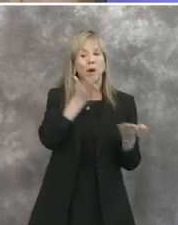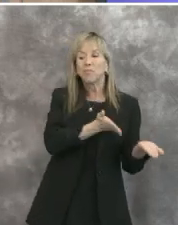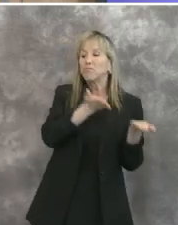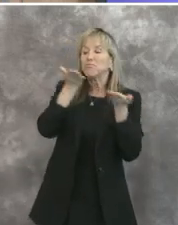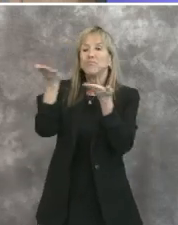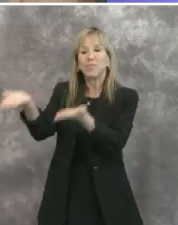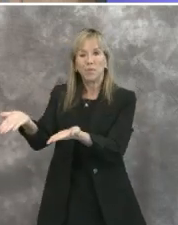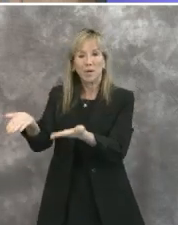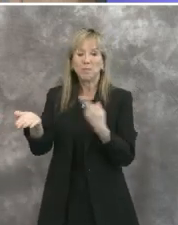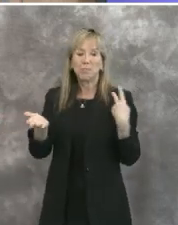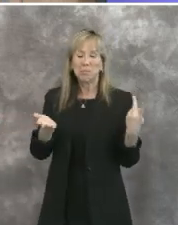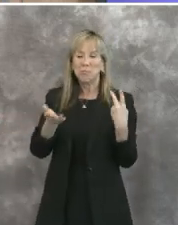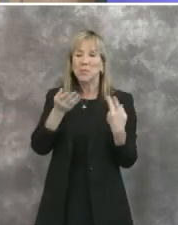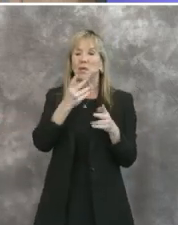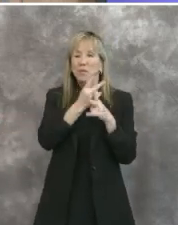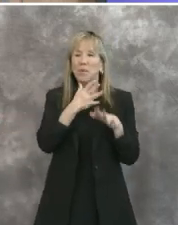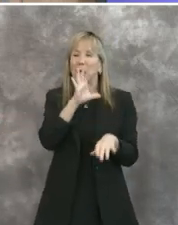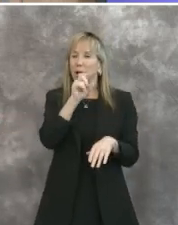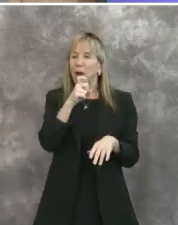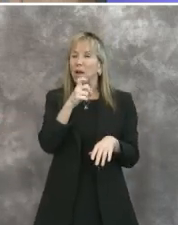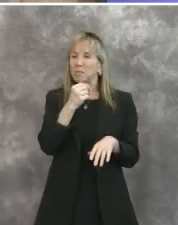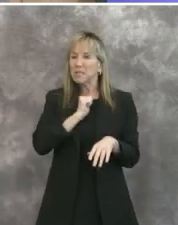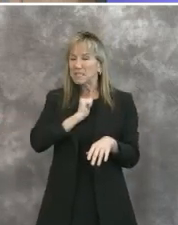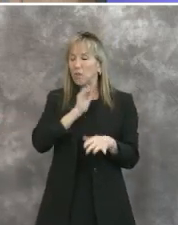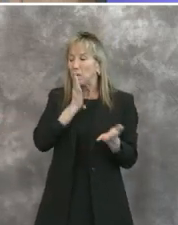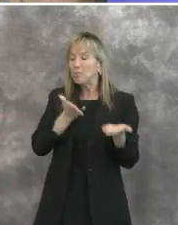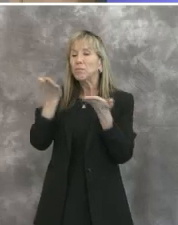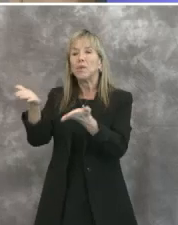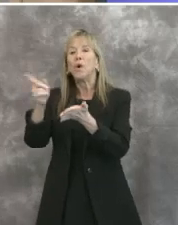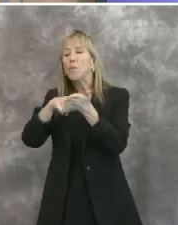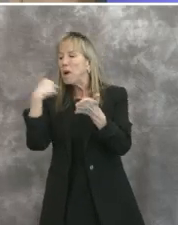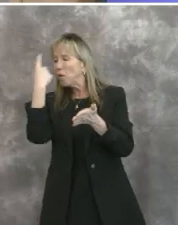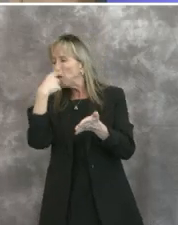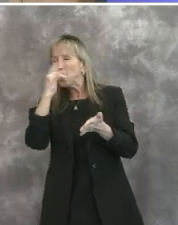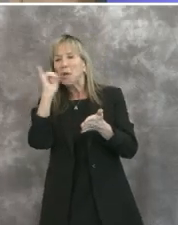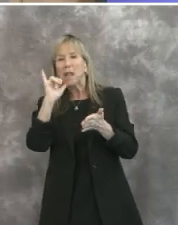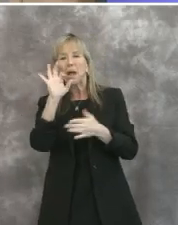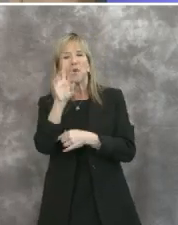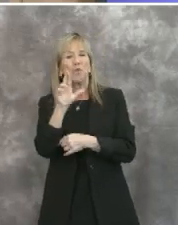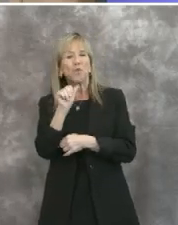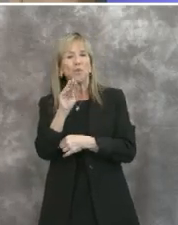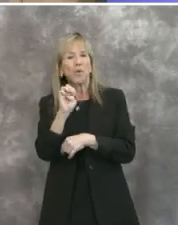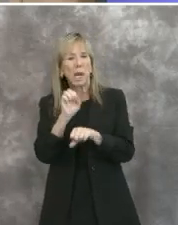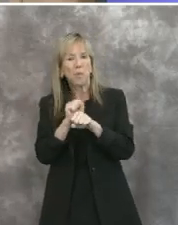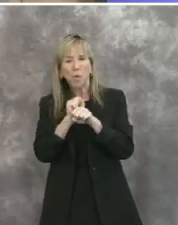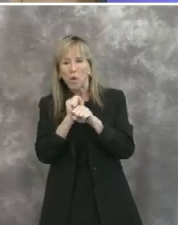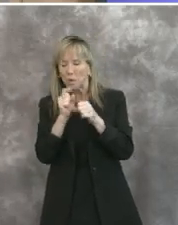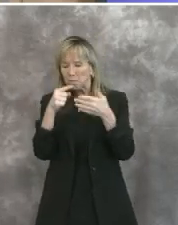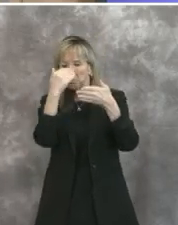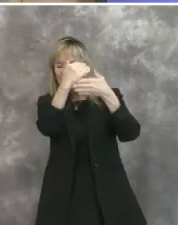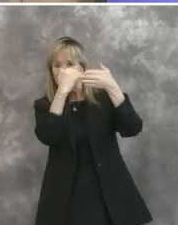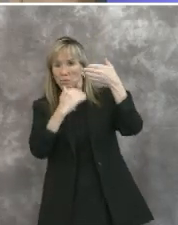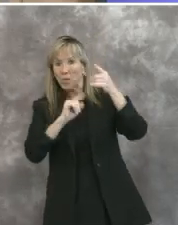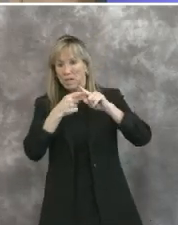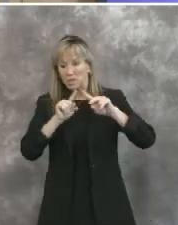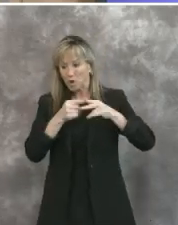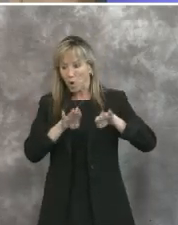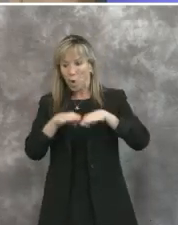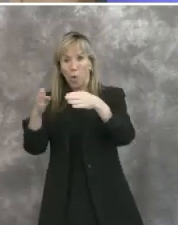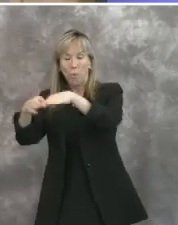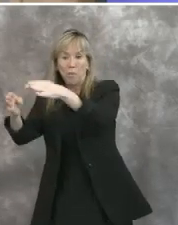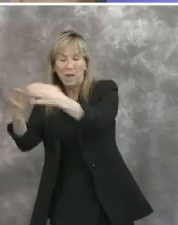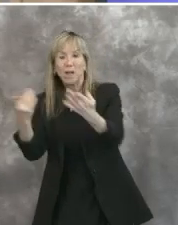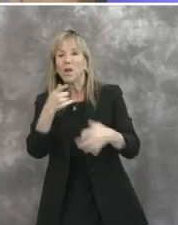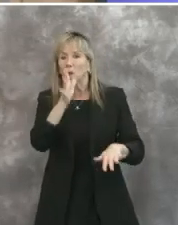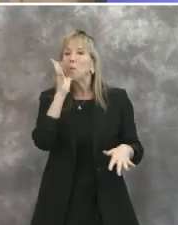Supervisor Cox and myself around the framework, the safety plan, the guidance for businesses as we begin to reopen. This is something that will